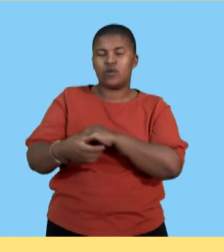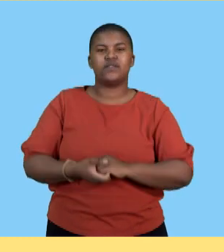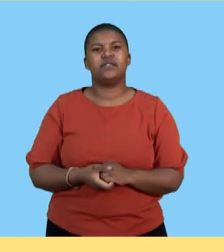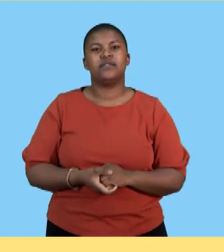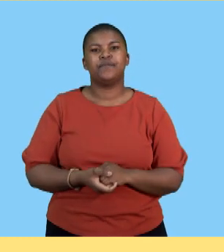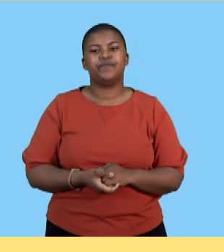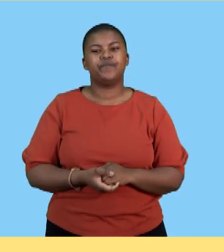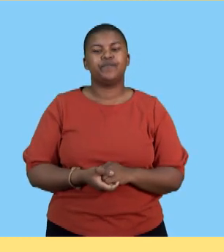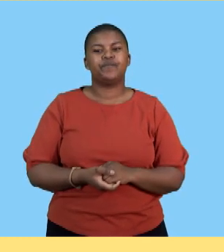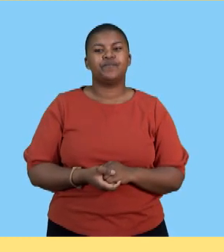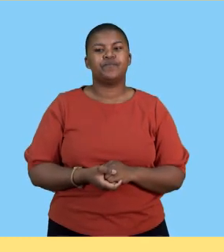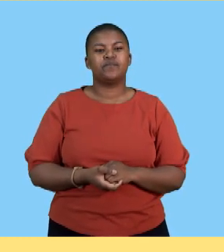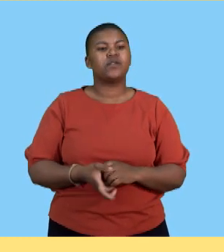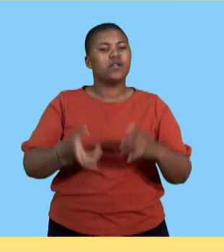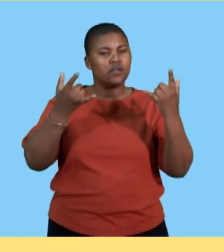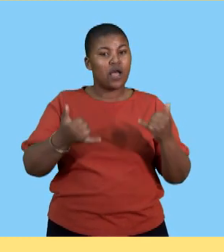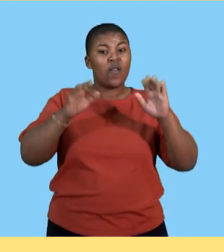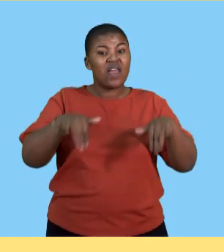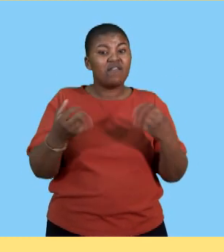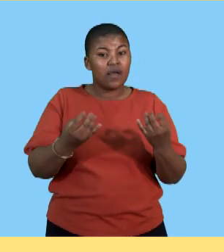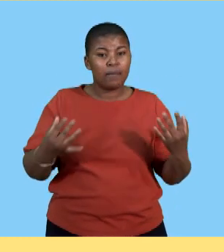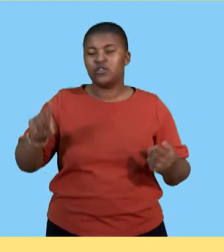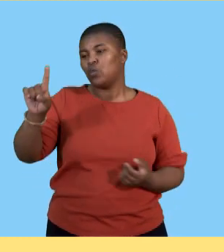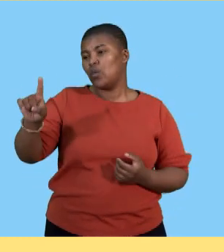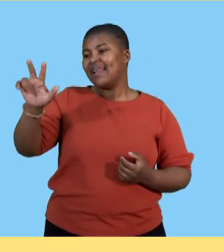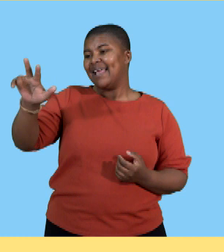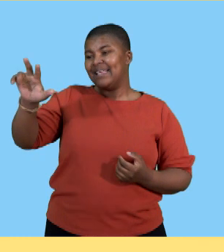20,000. I will now be left with